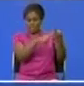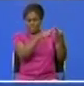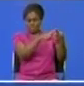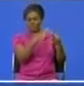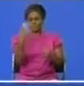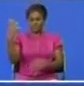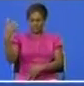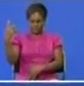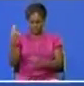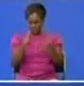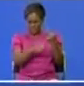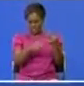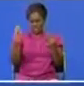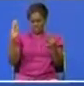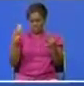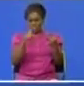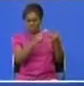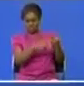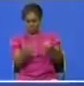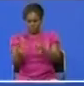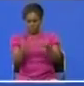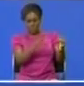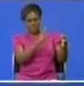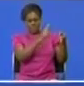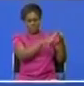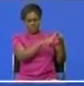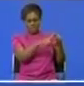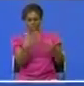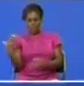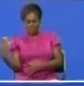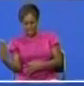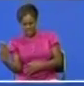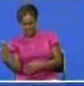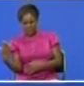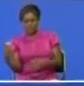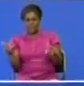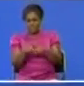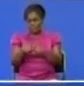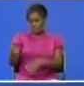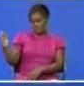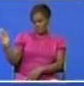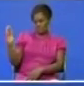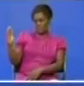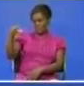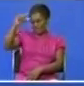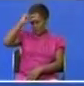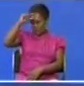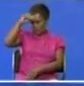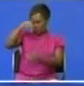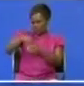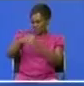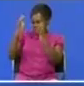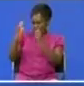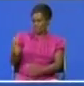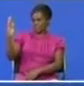security, two is infrastructure, and three is a product. In terms of security, the government has invested heavily